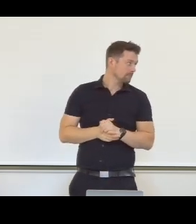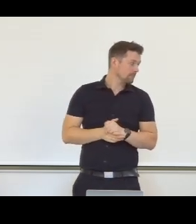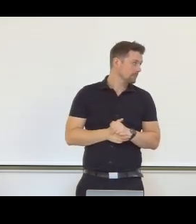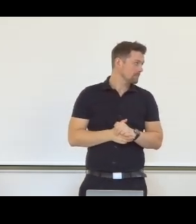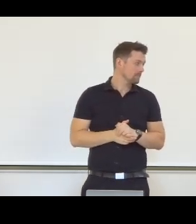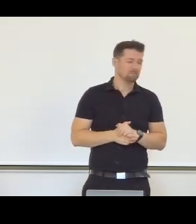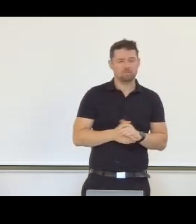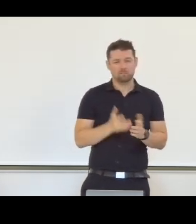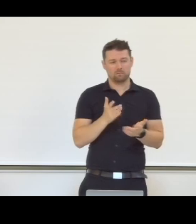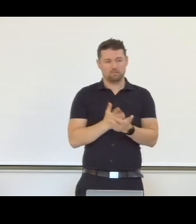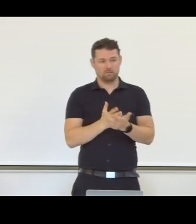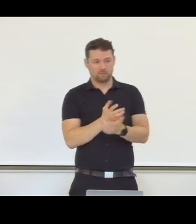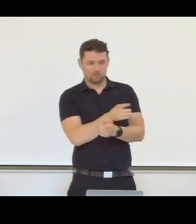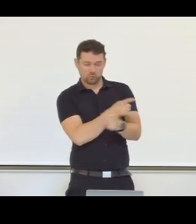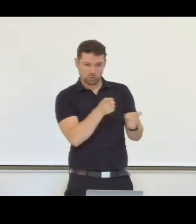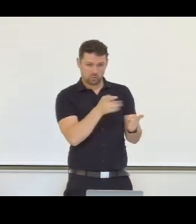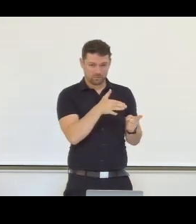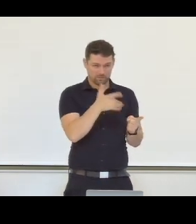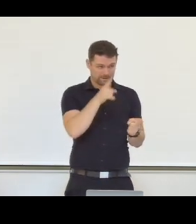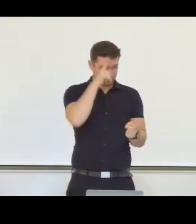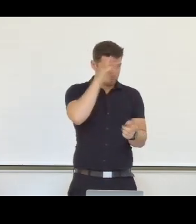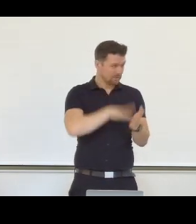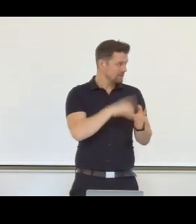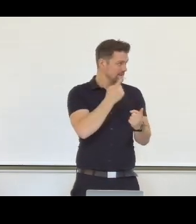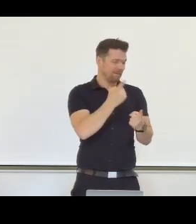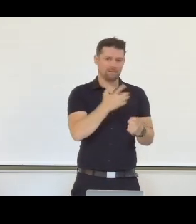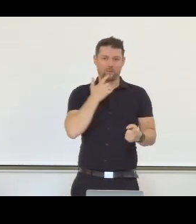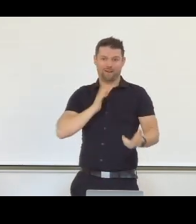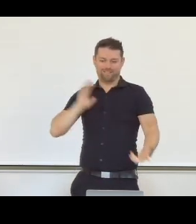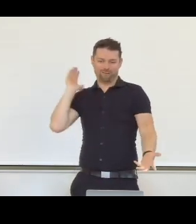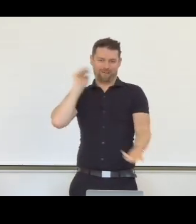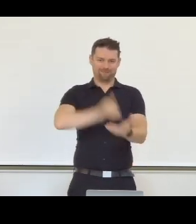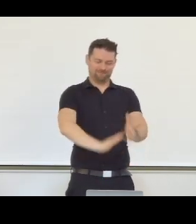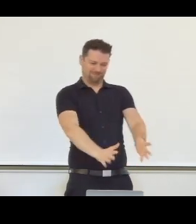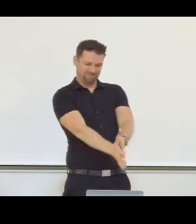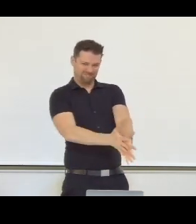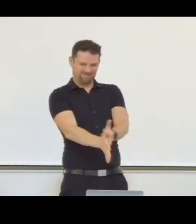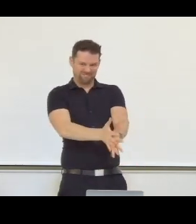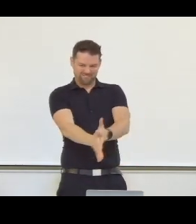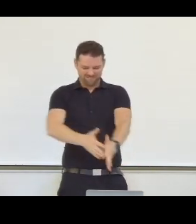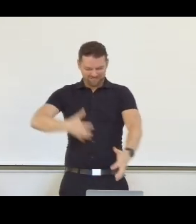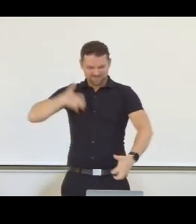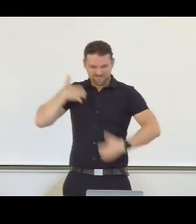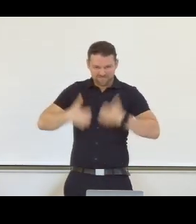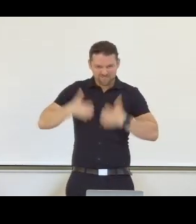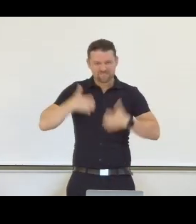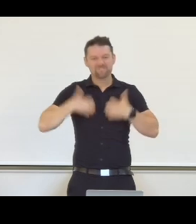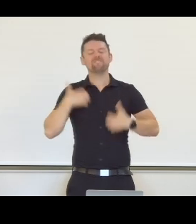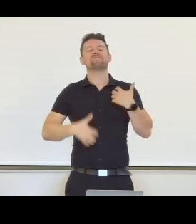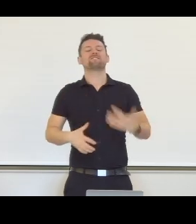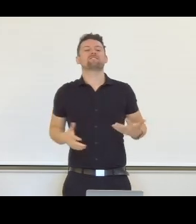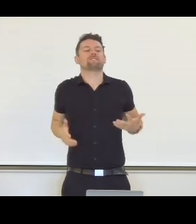you had experienced that if you did some mission, you arrive, you're full of energy. Yes, we'll do this, and we